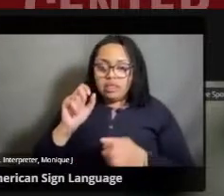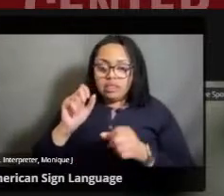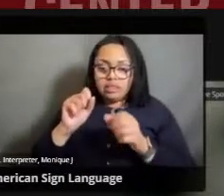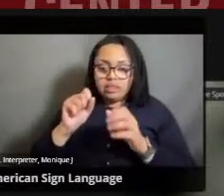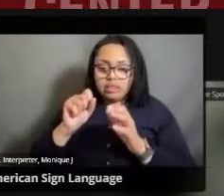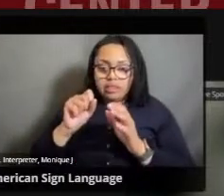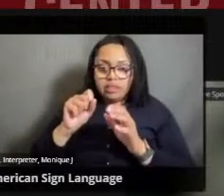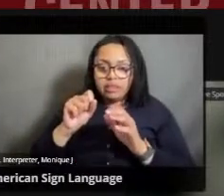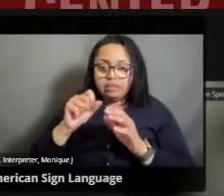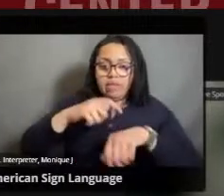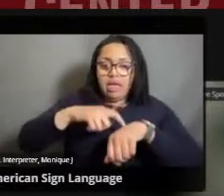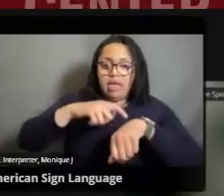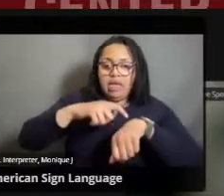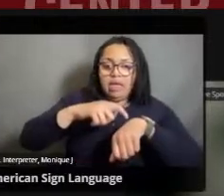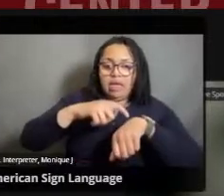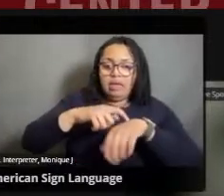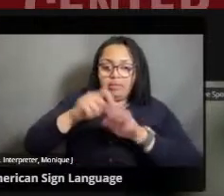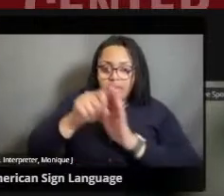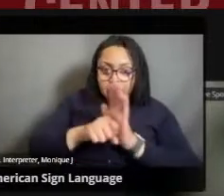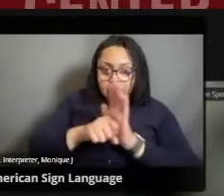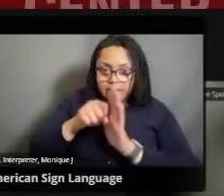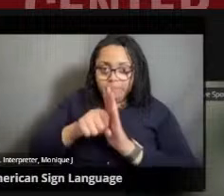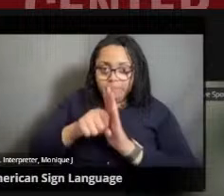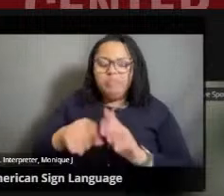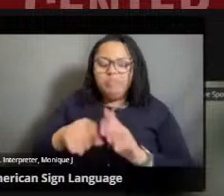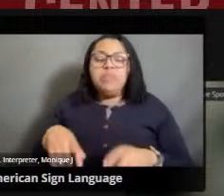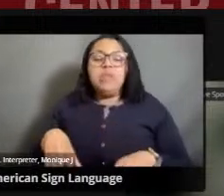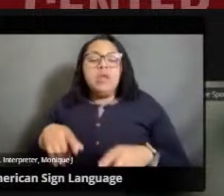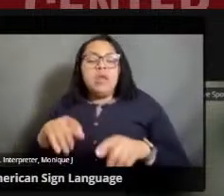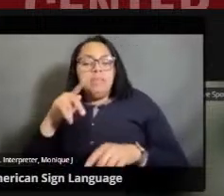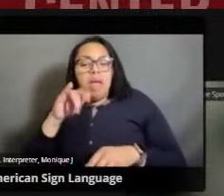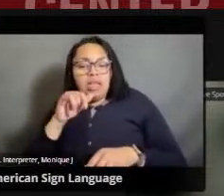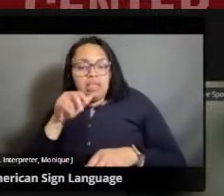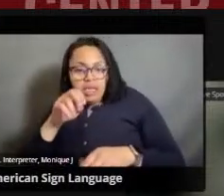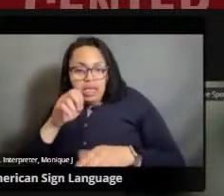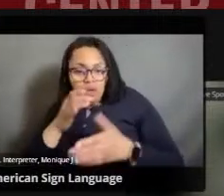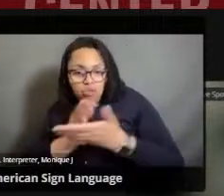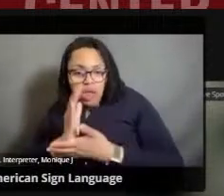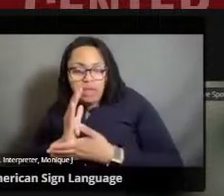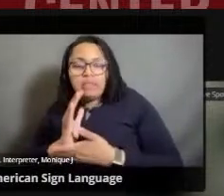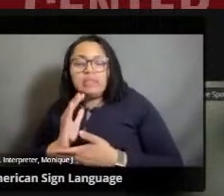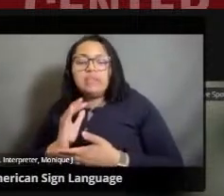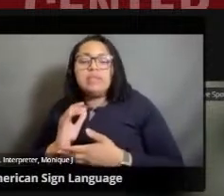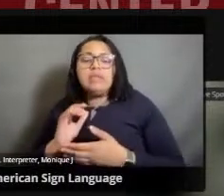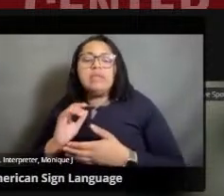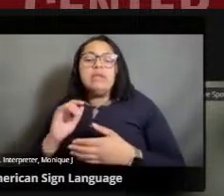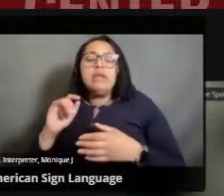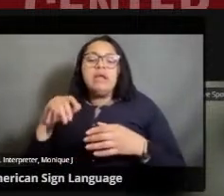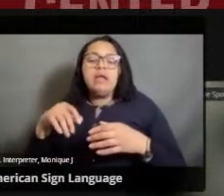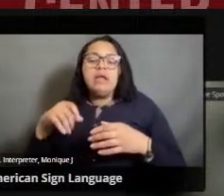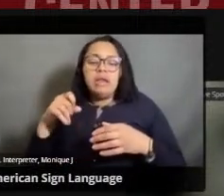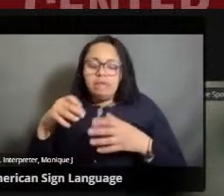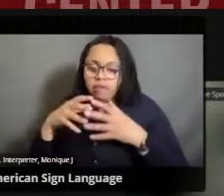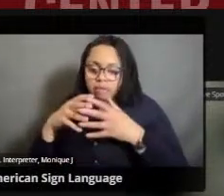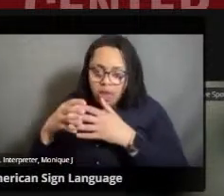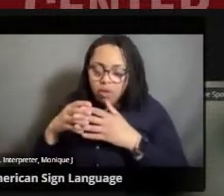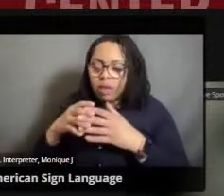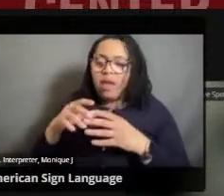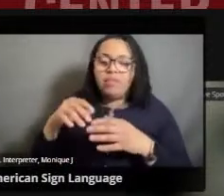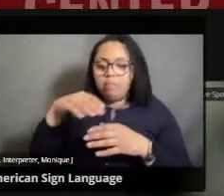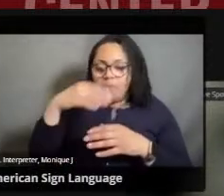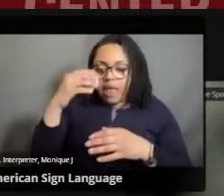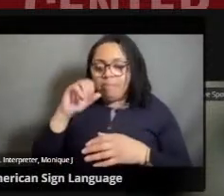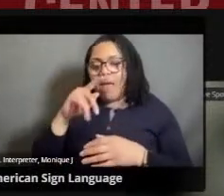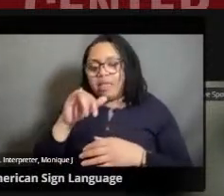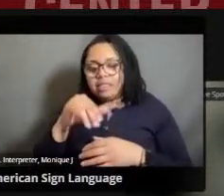Rights, Friends of Sabile North America, Black Christians for Palestine, Dream Defenders Sunday School, the